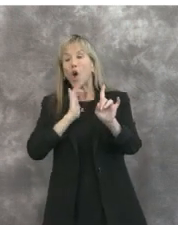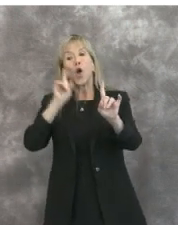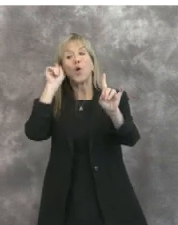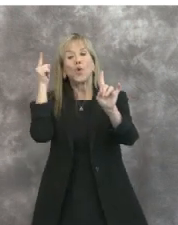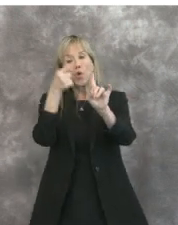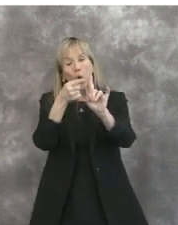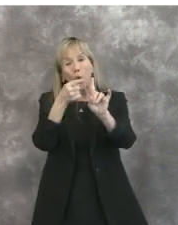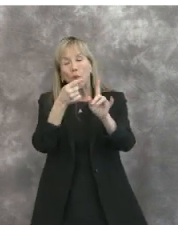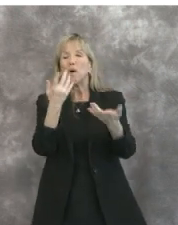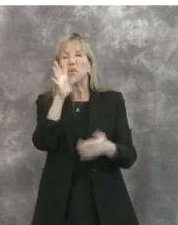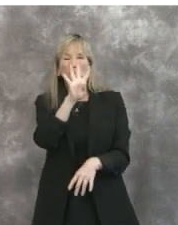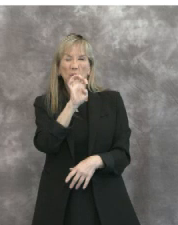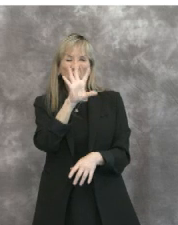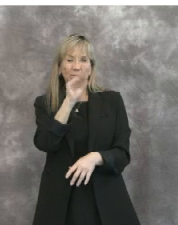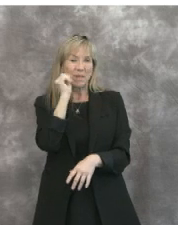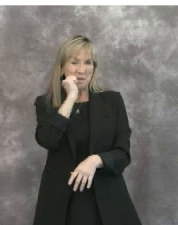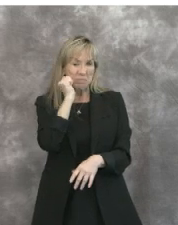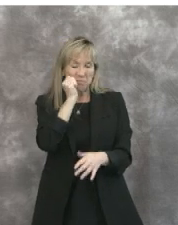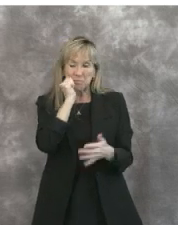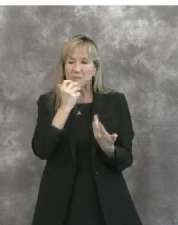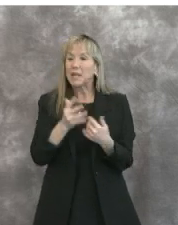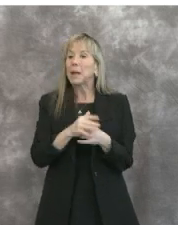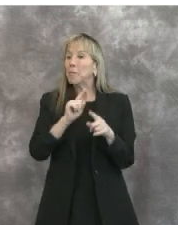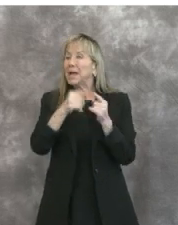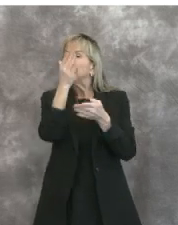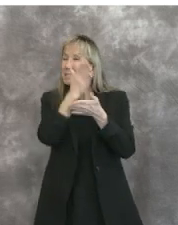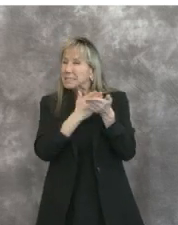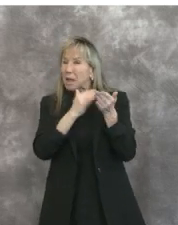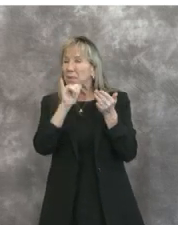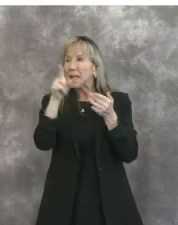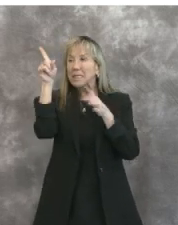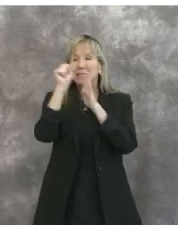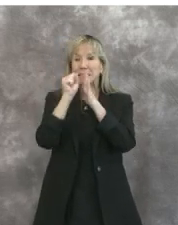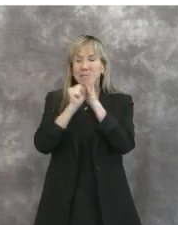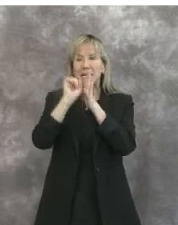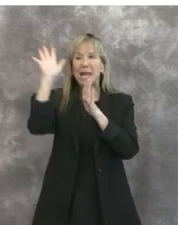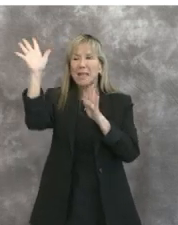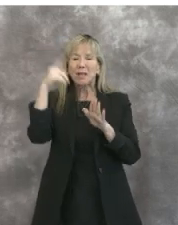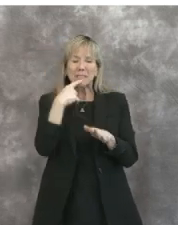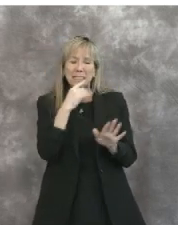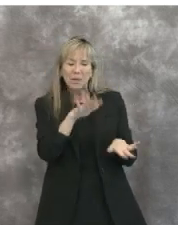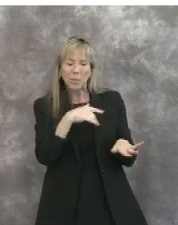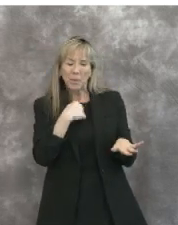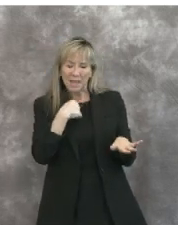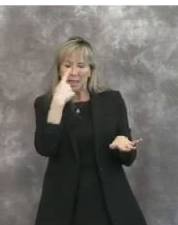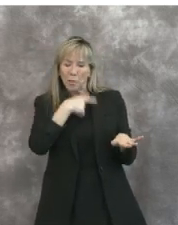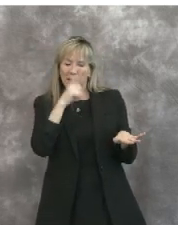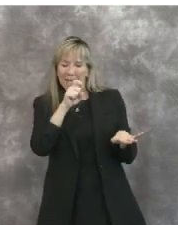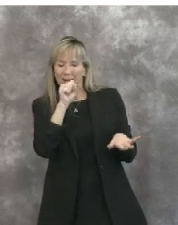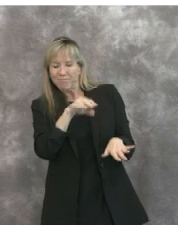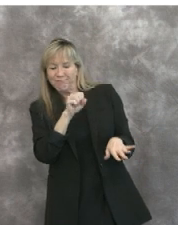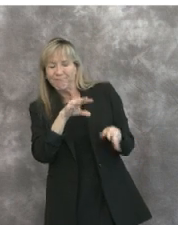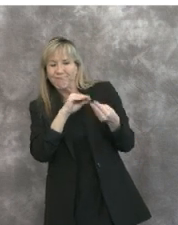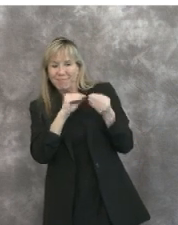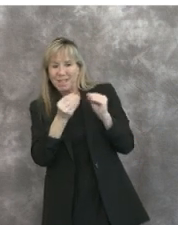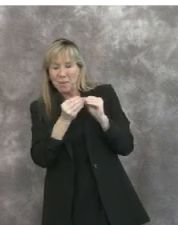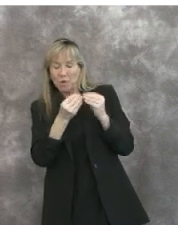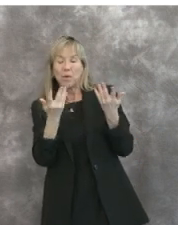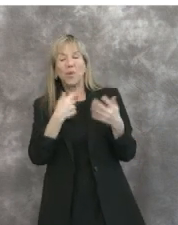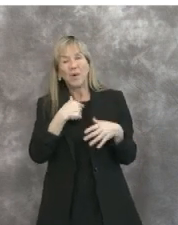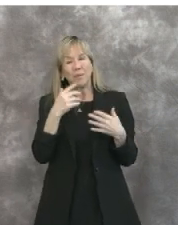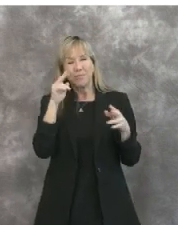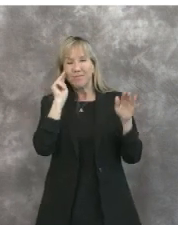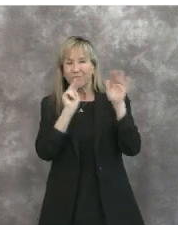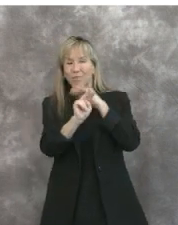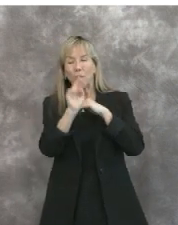goal of 450. Based on some of the estimates coming out of the state of what they believe they need statewide, we expect that this goal will